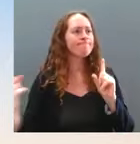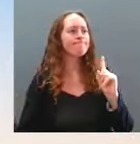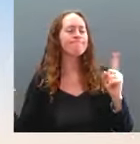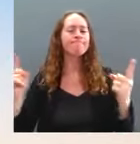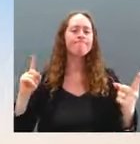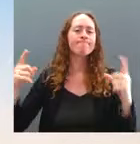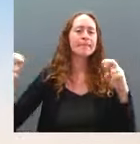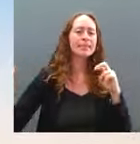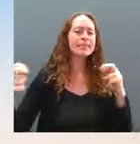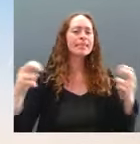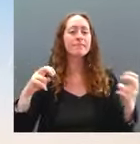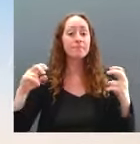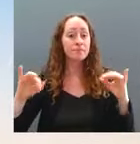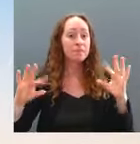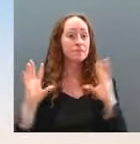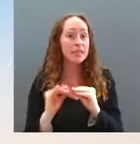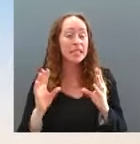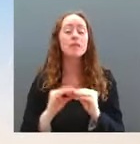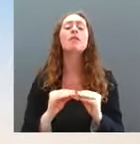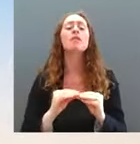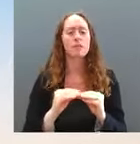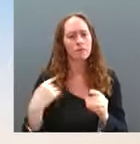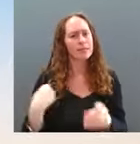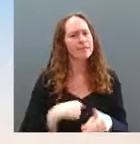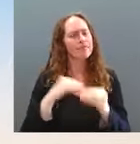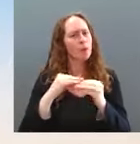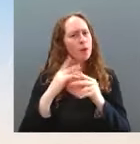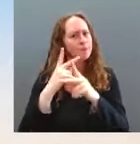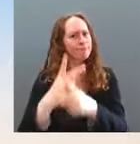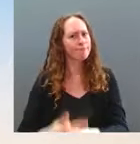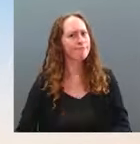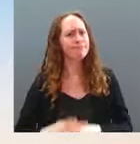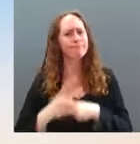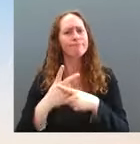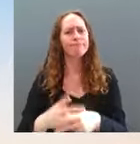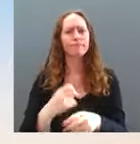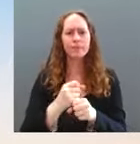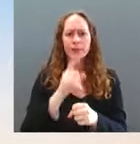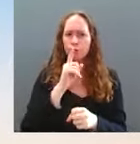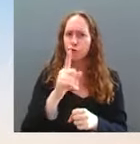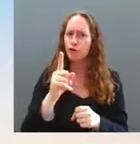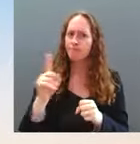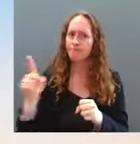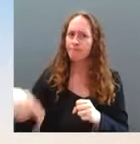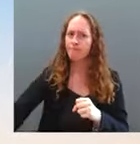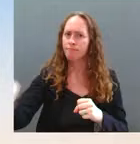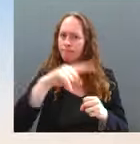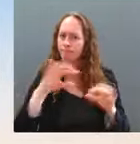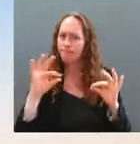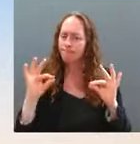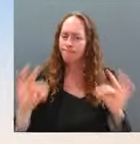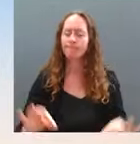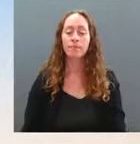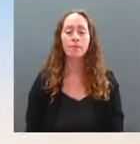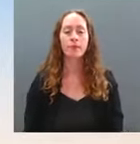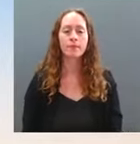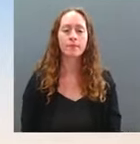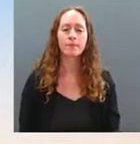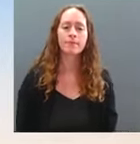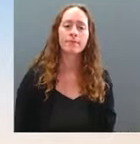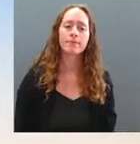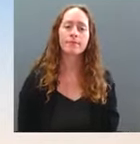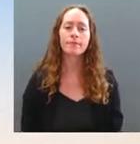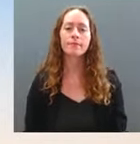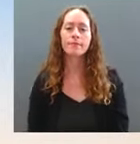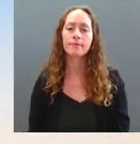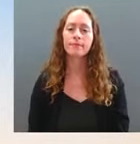take in order to protect him and protect other senior members of the White House. Just a second question, if I can. Is there